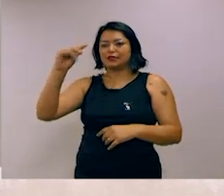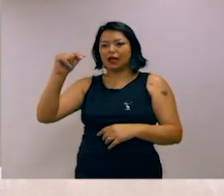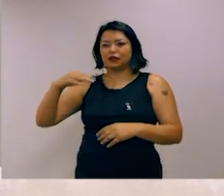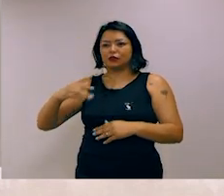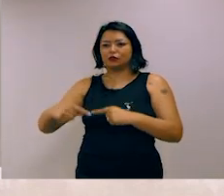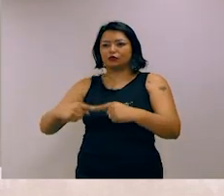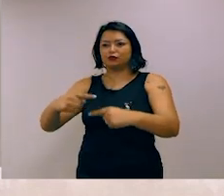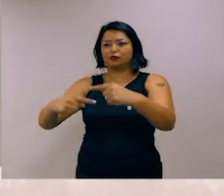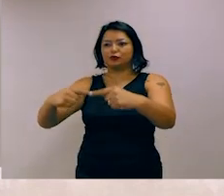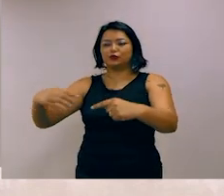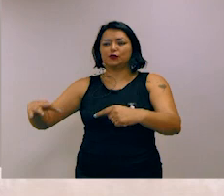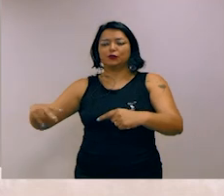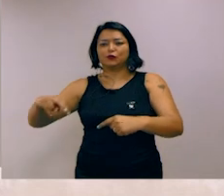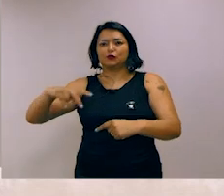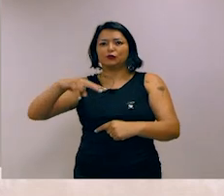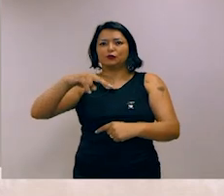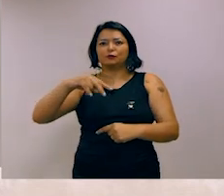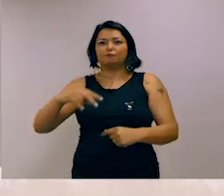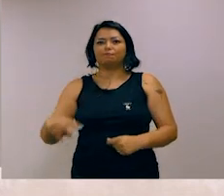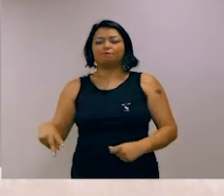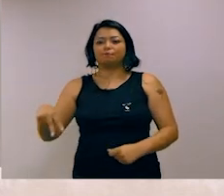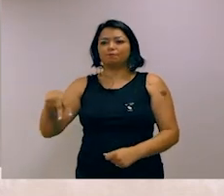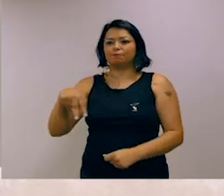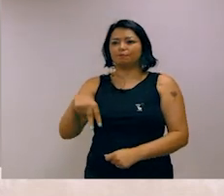for people who are in a hurry.